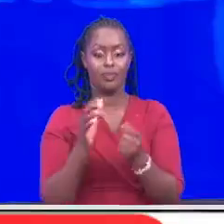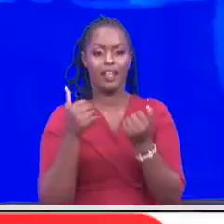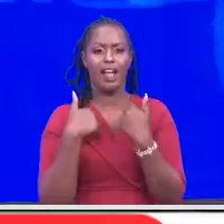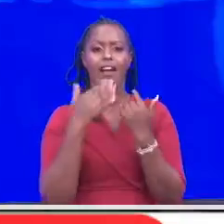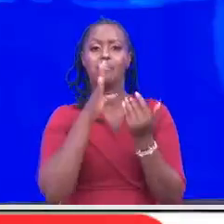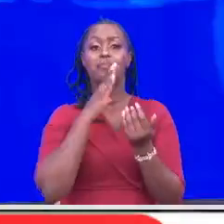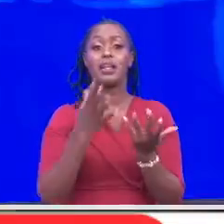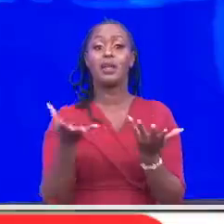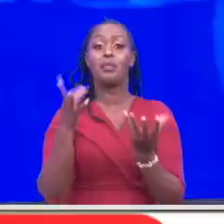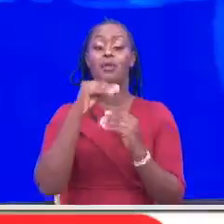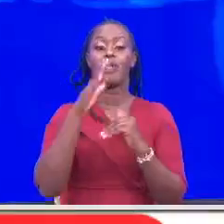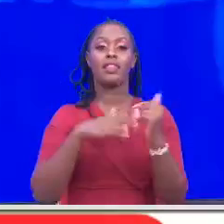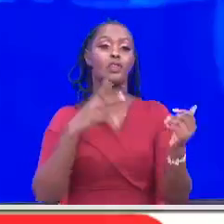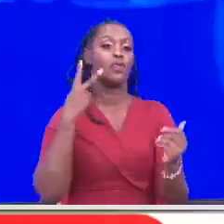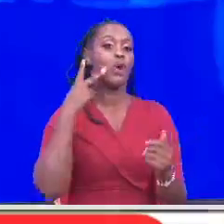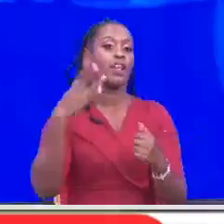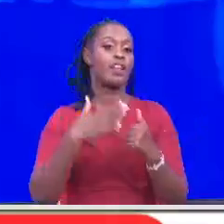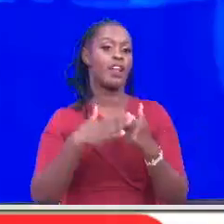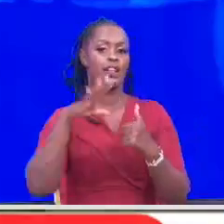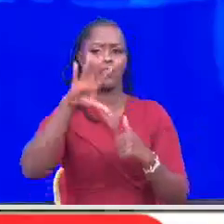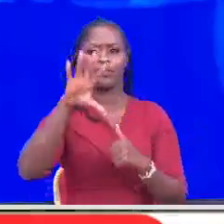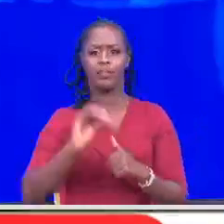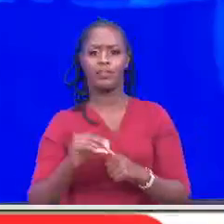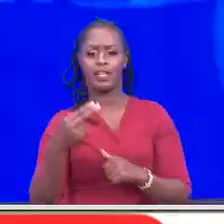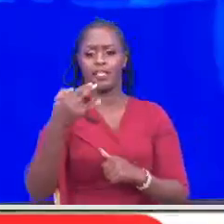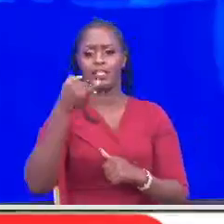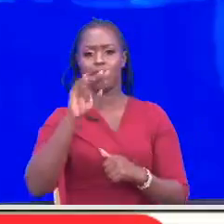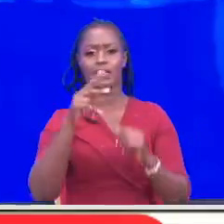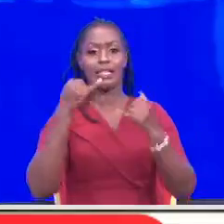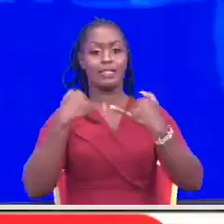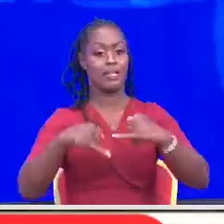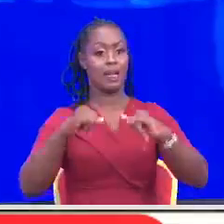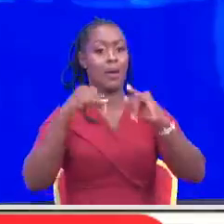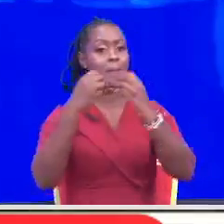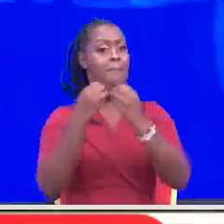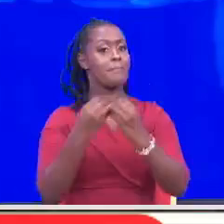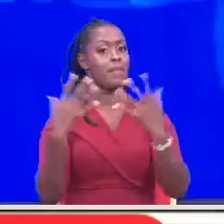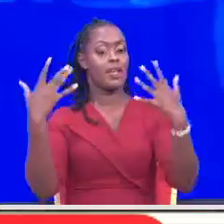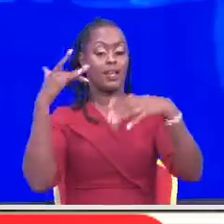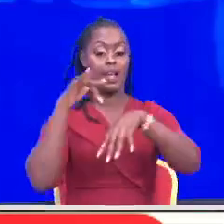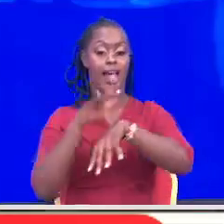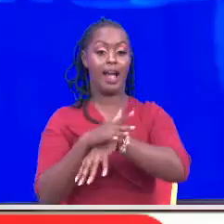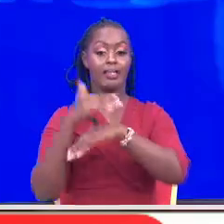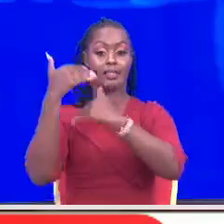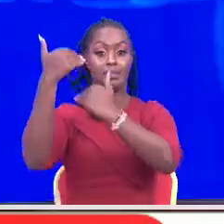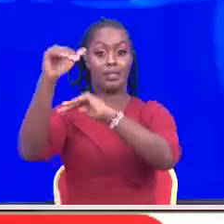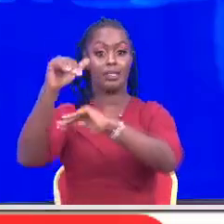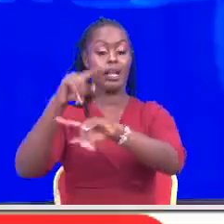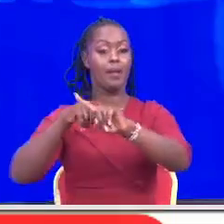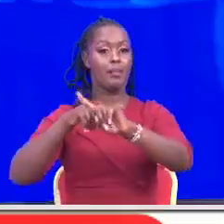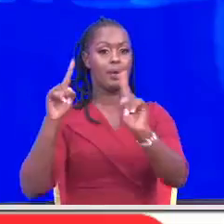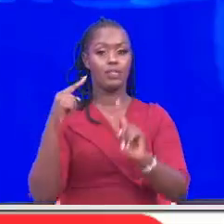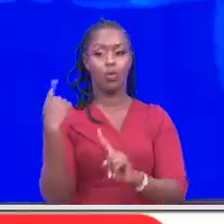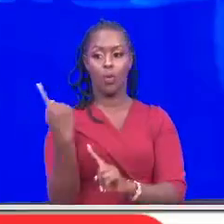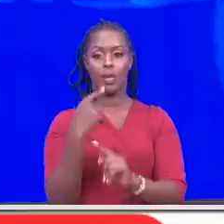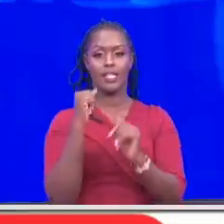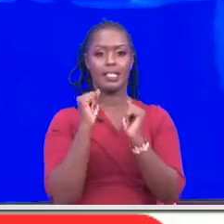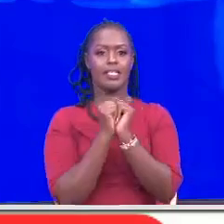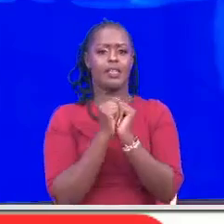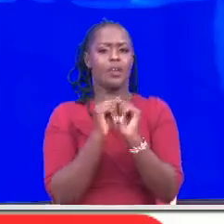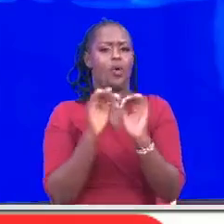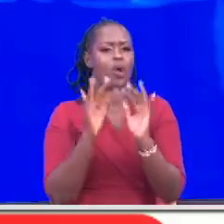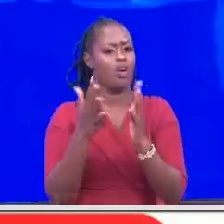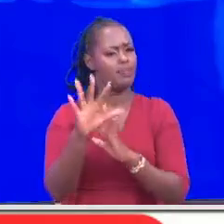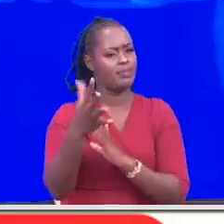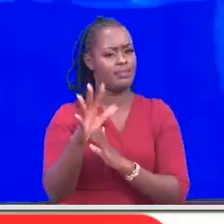than 250 HIV vaccine trials, most of them early stage. However, only 10 or so vaccine